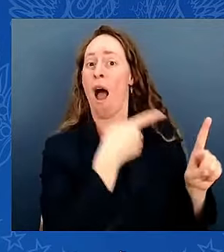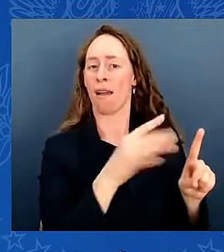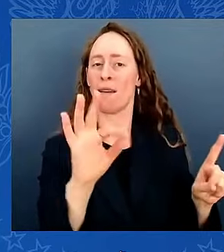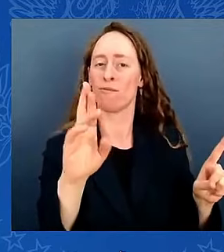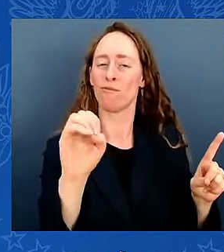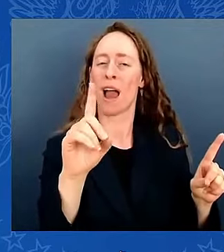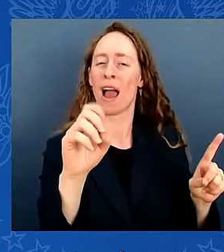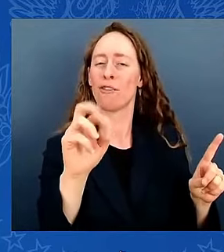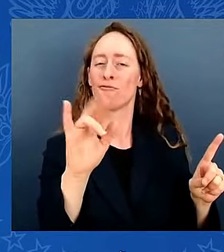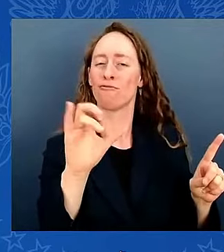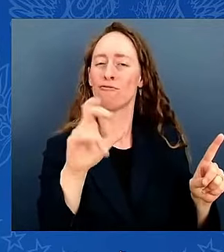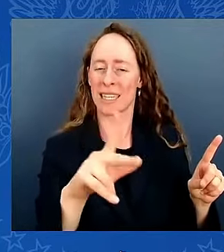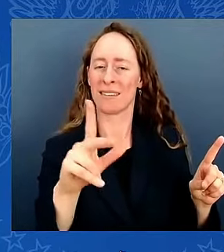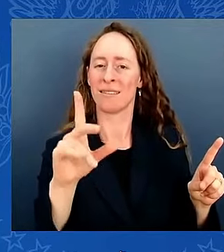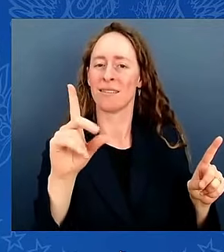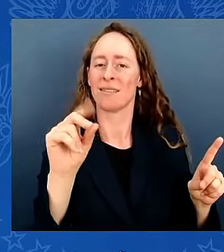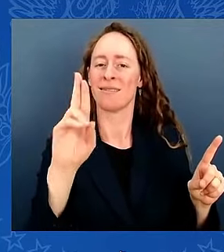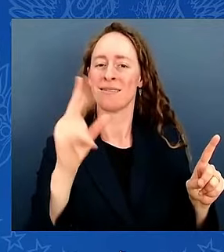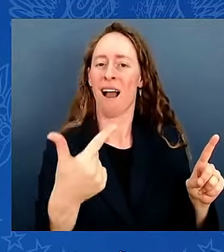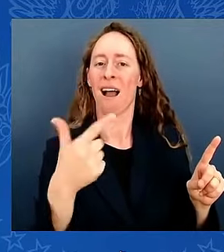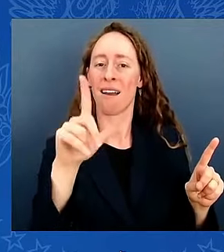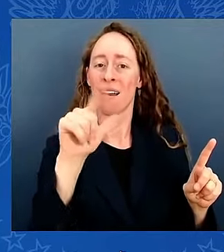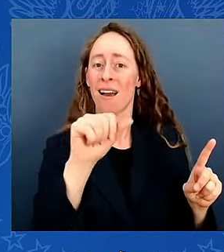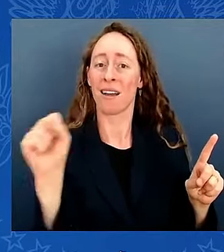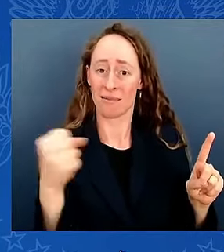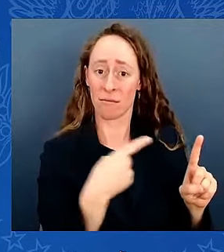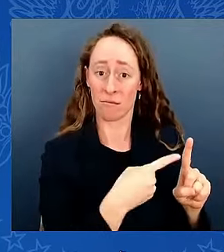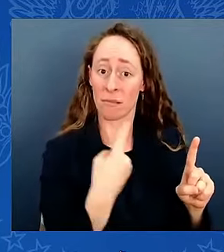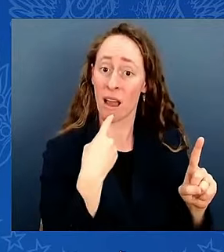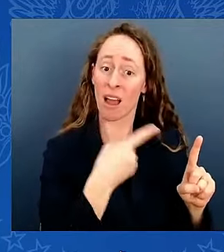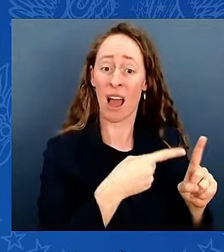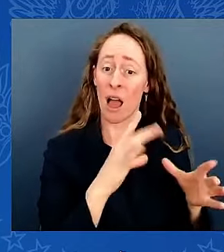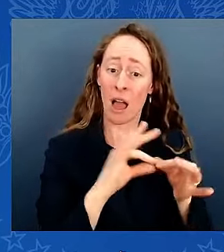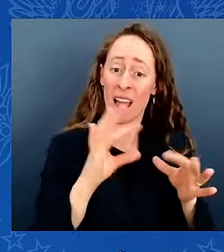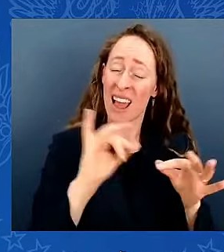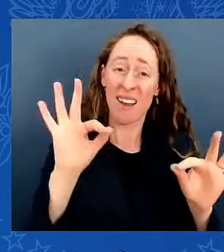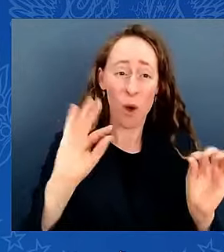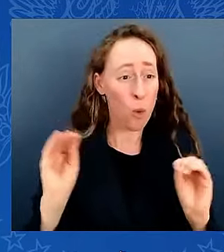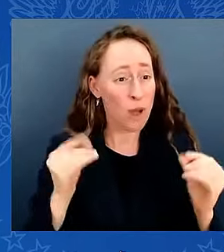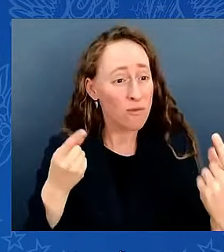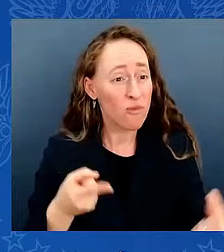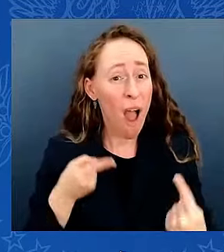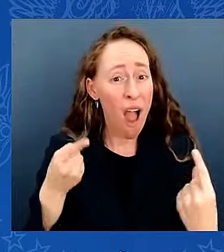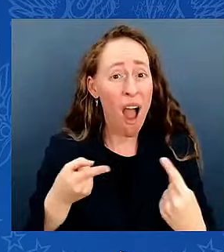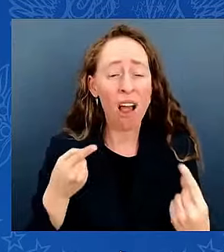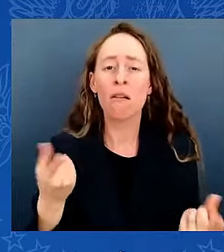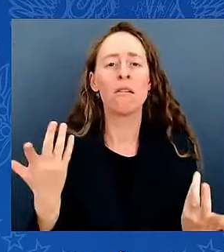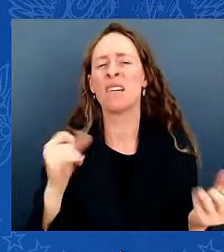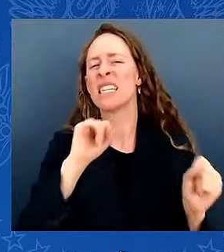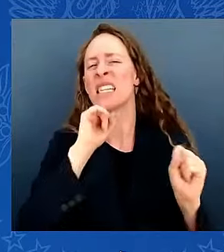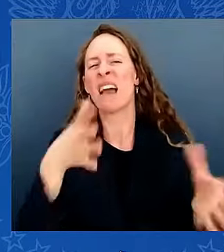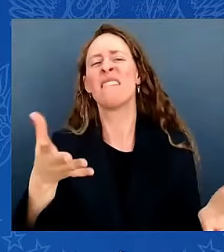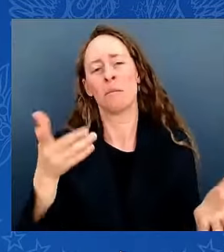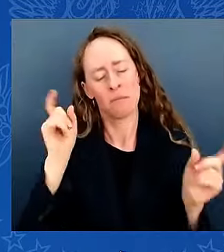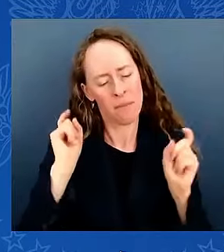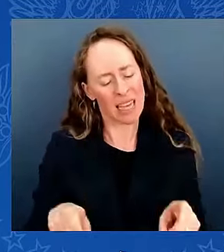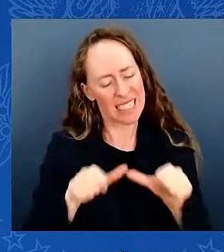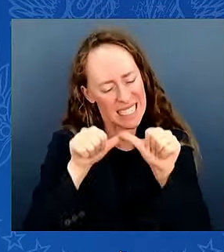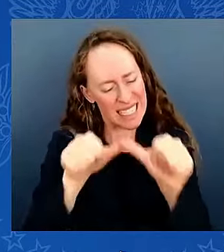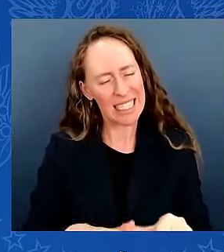struggle, there's no progress. Well, Lord knows we've been struggling, but there's been